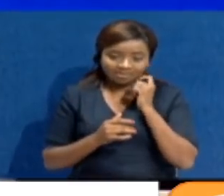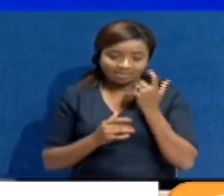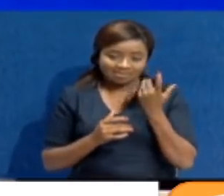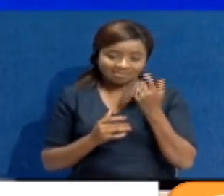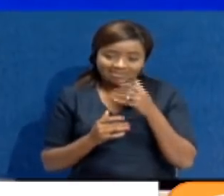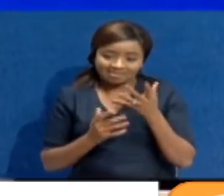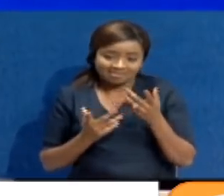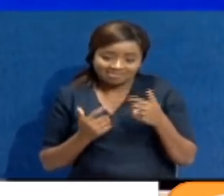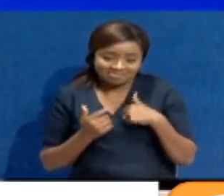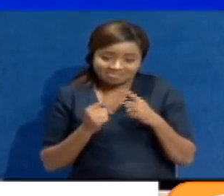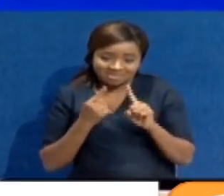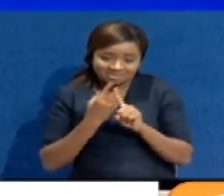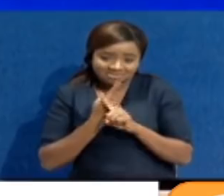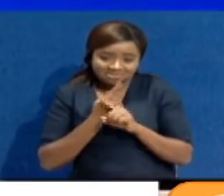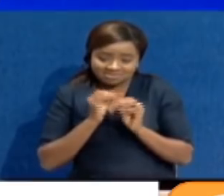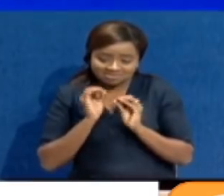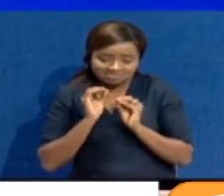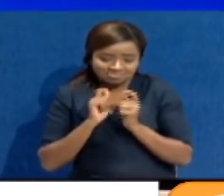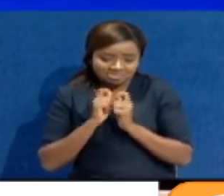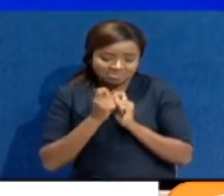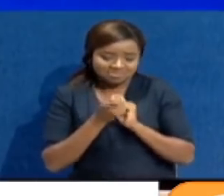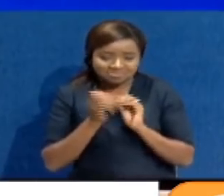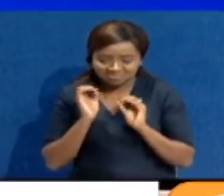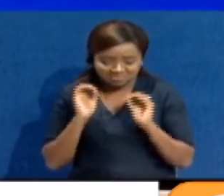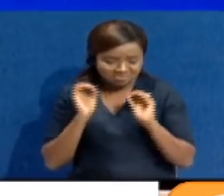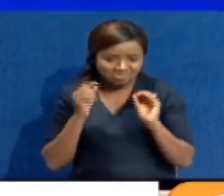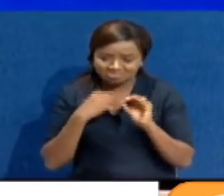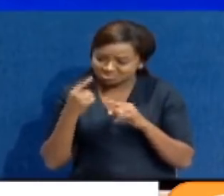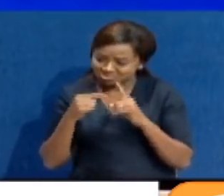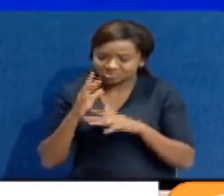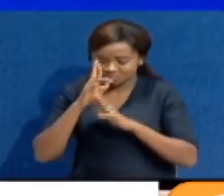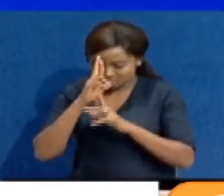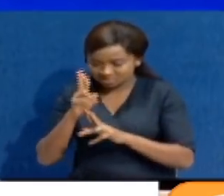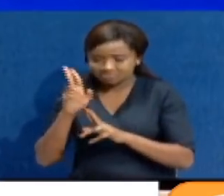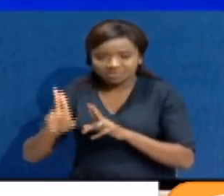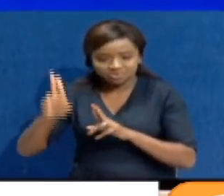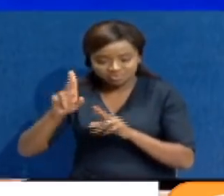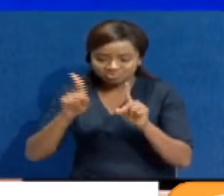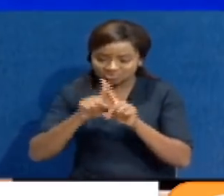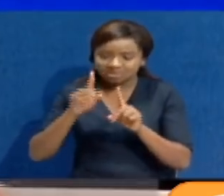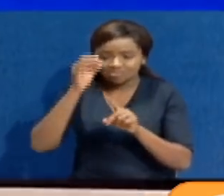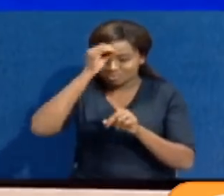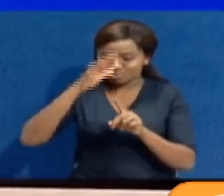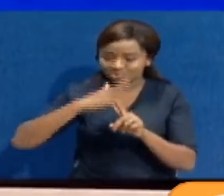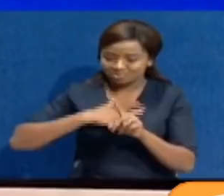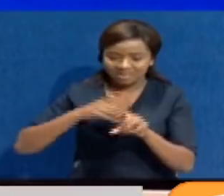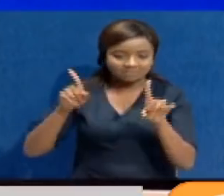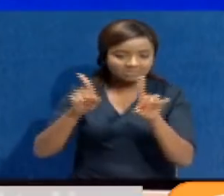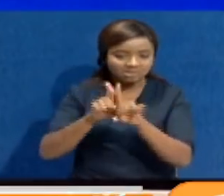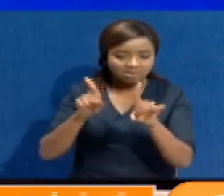really changed my political philosophy or even my respect to His Excellency President Uhuru Kenyatta. I still maintain